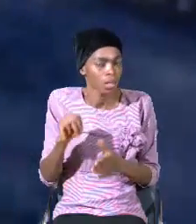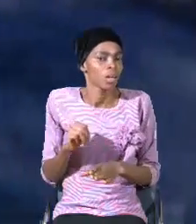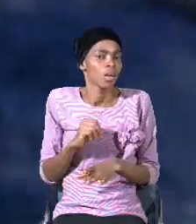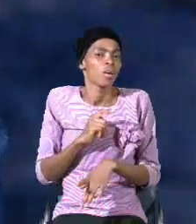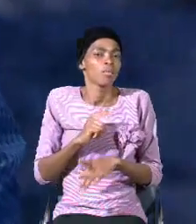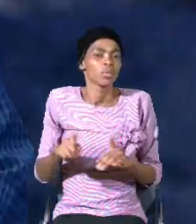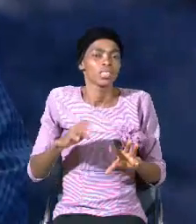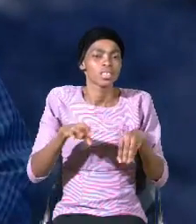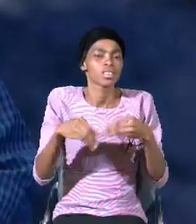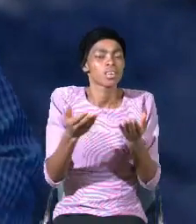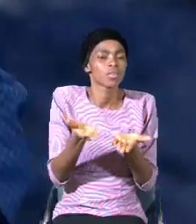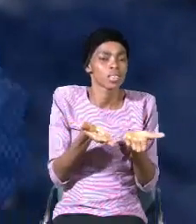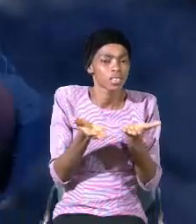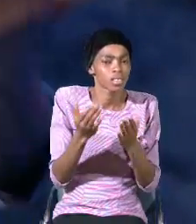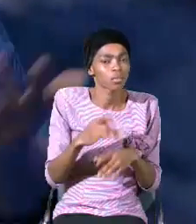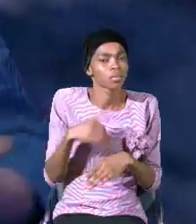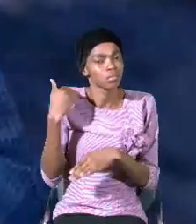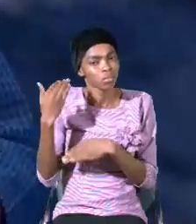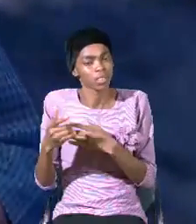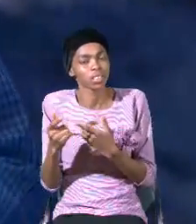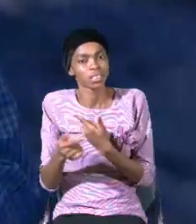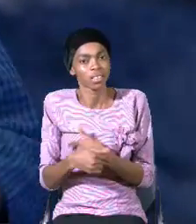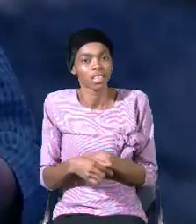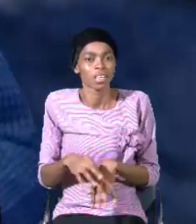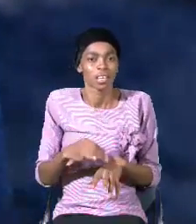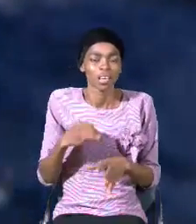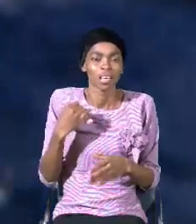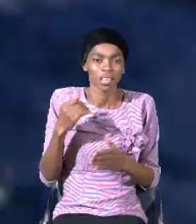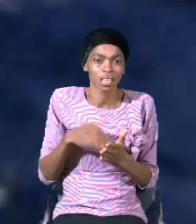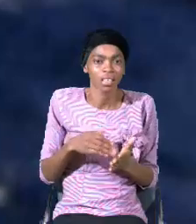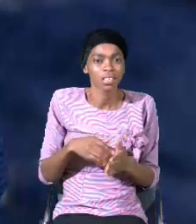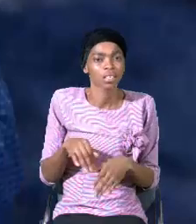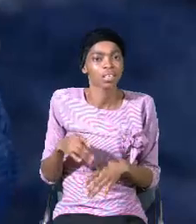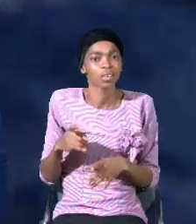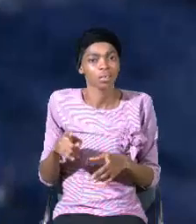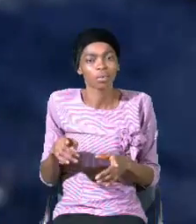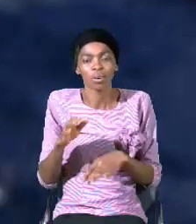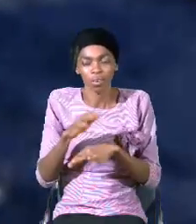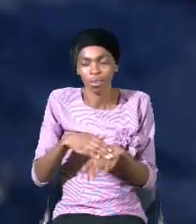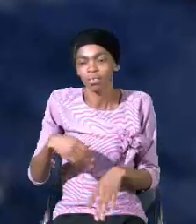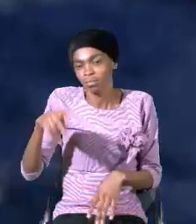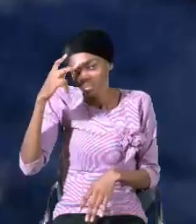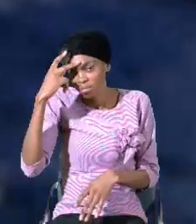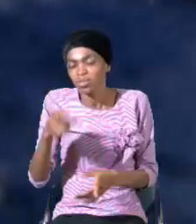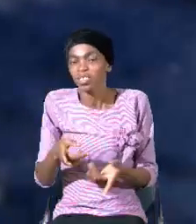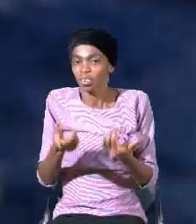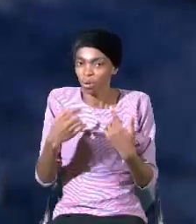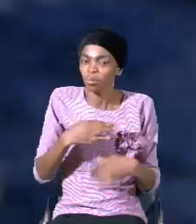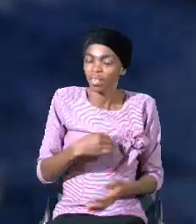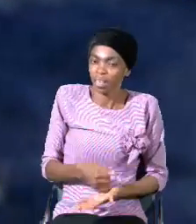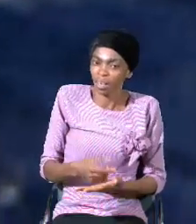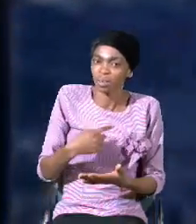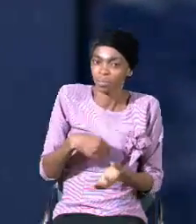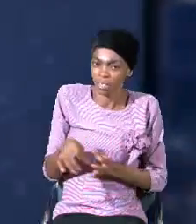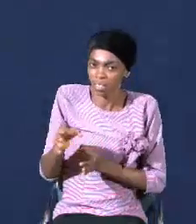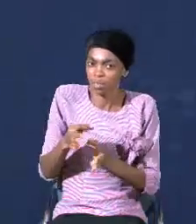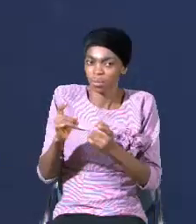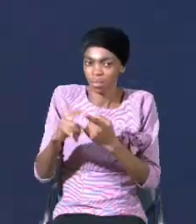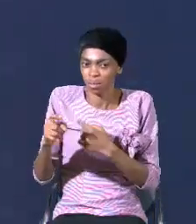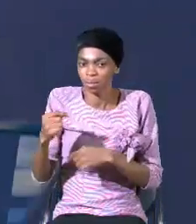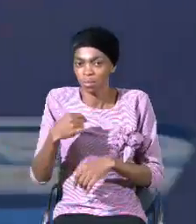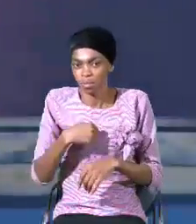next lesson again, the next lecture again, he'll call me, William, I'm here, please help old man. And then we'll